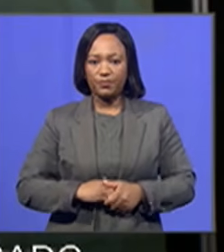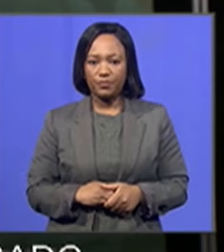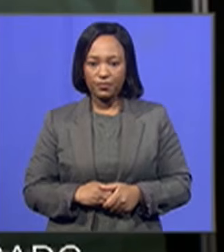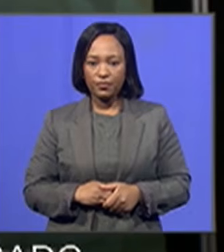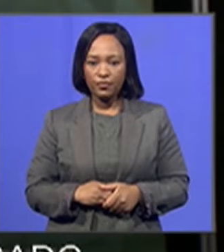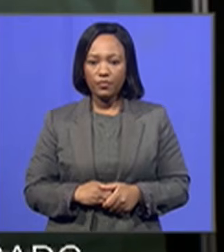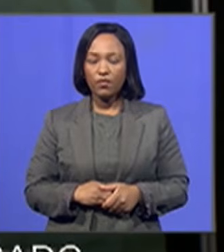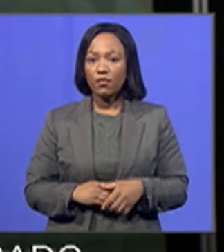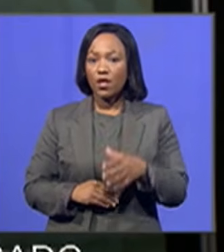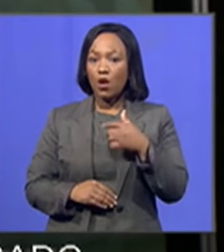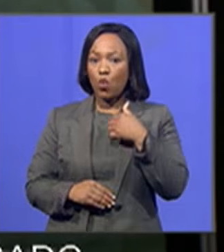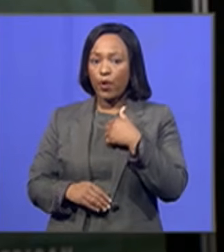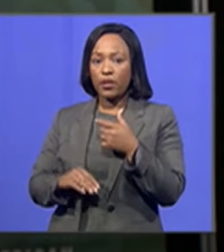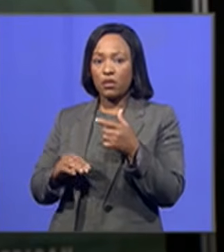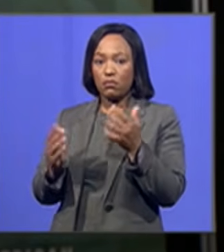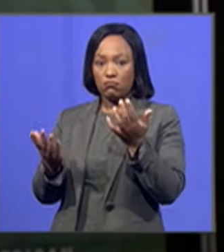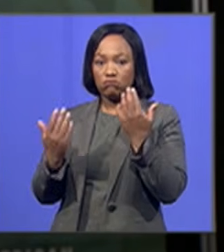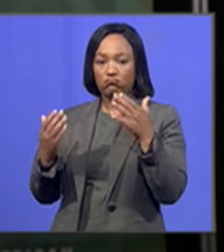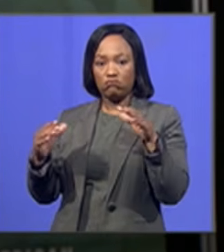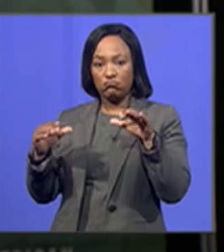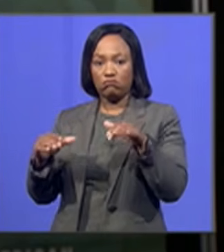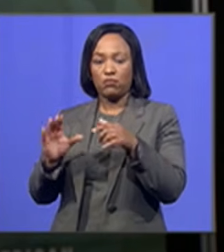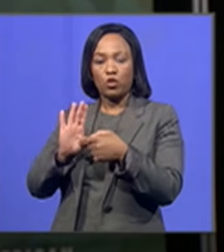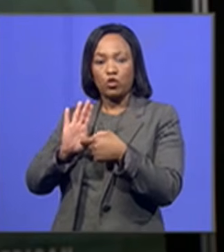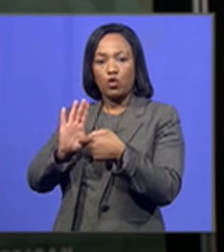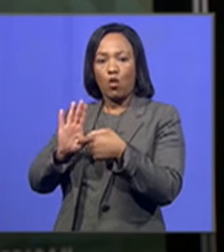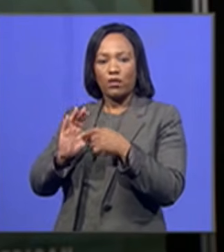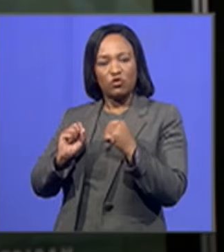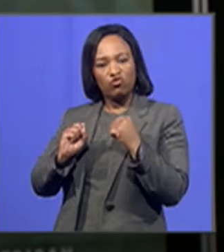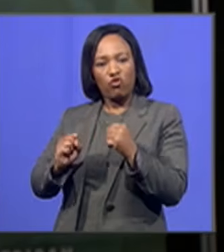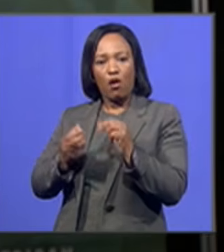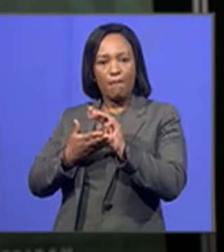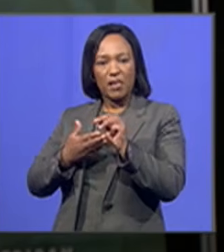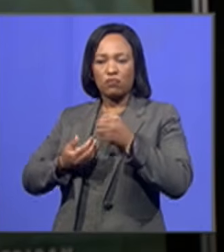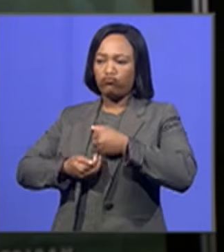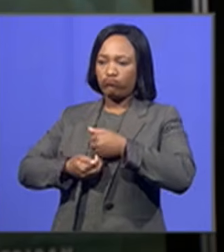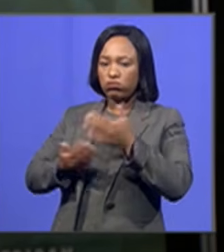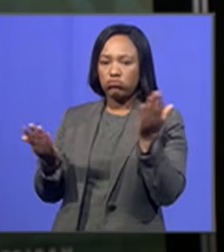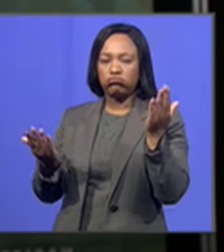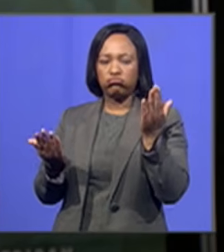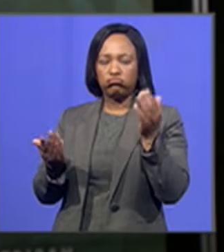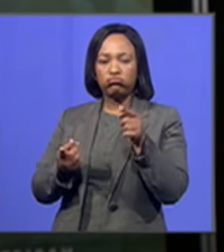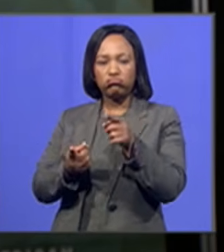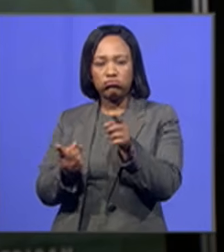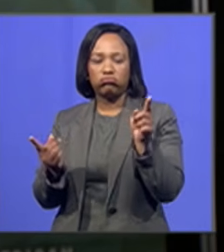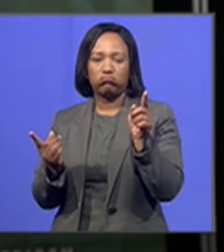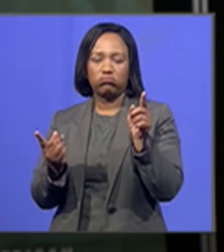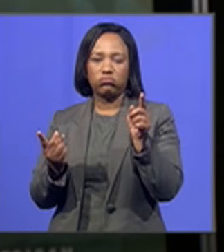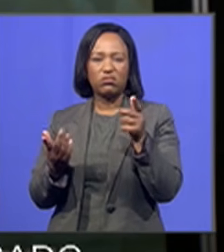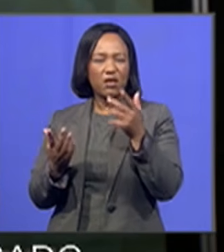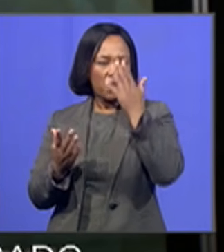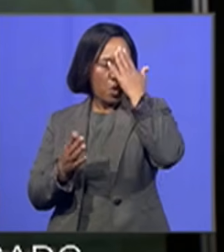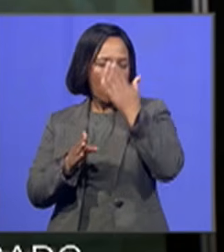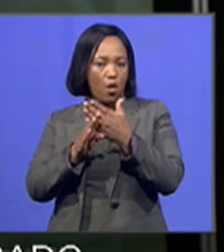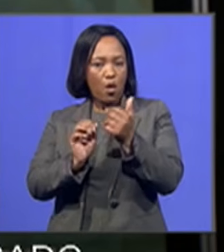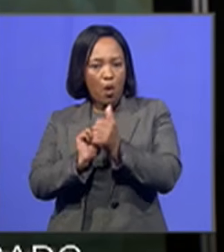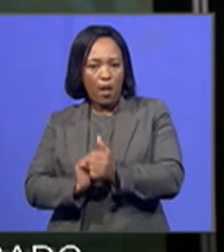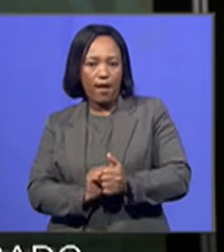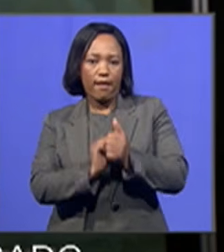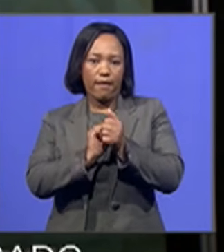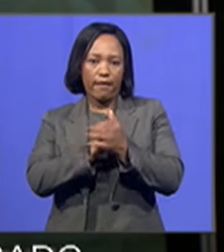strong message to our own colleagues in